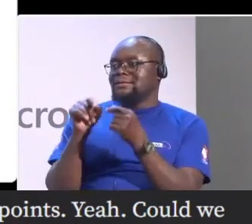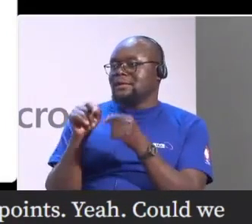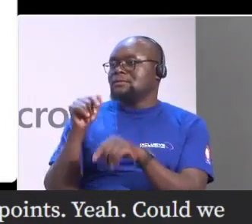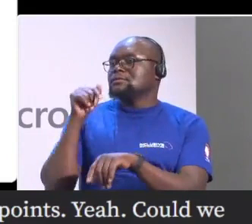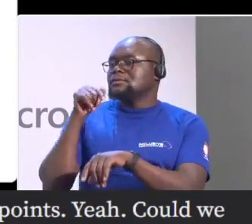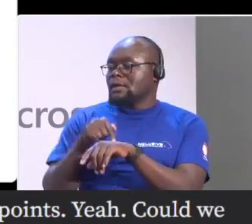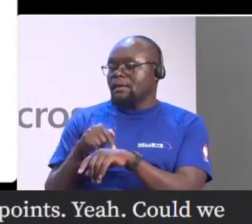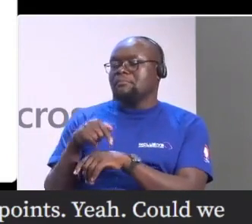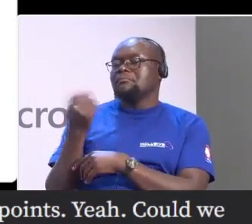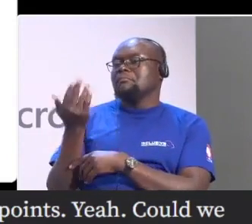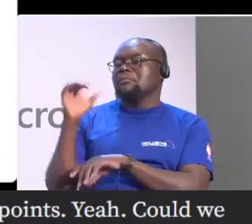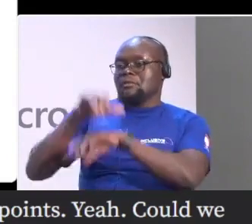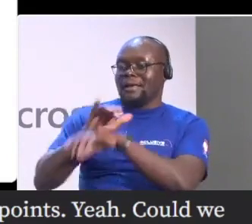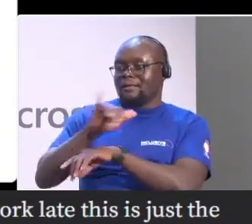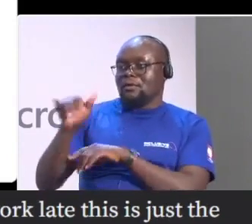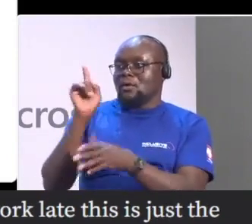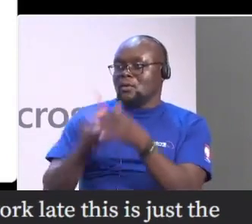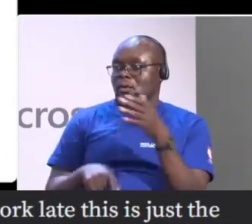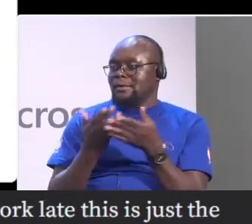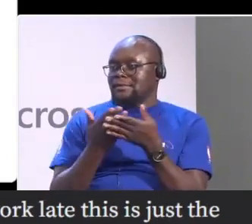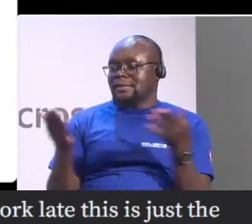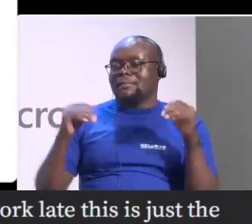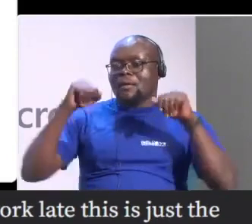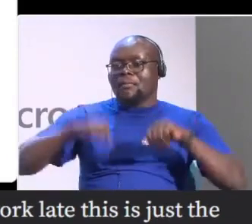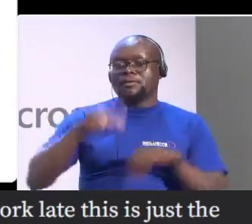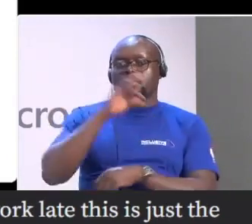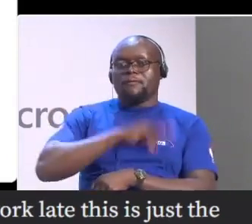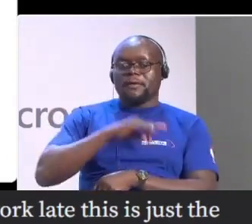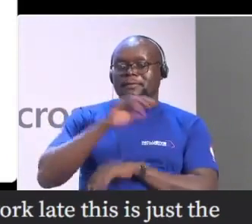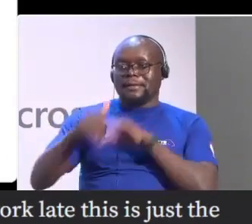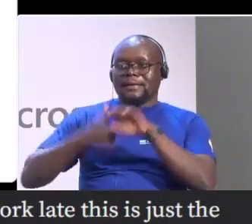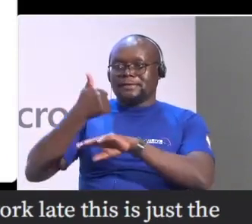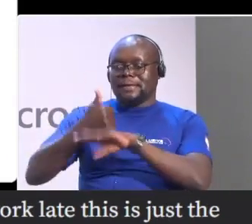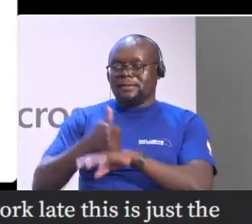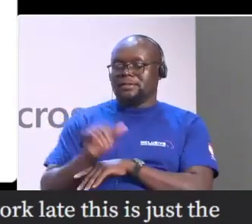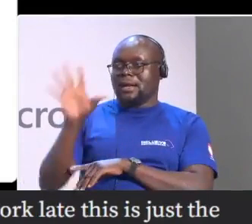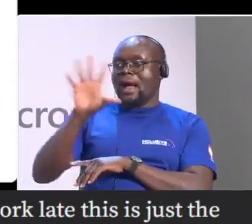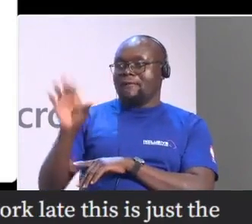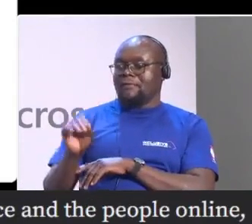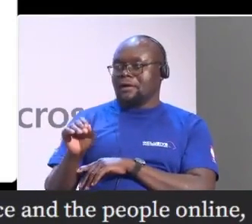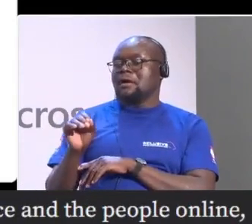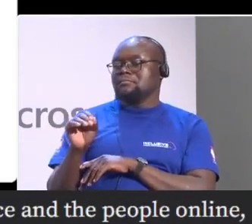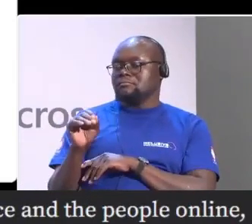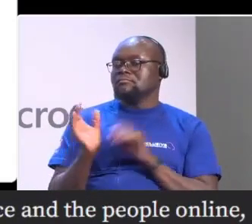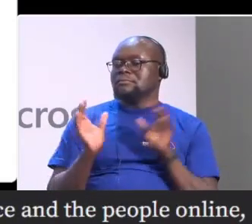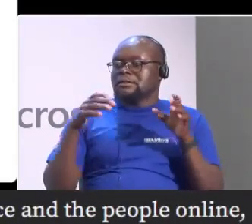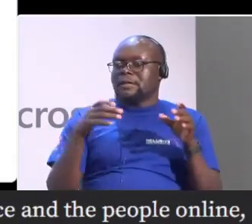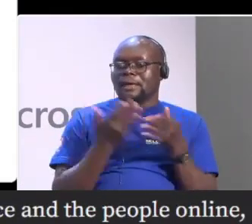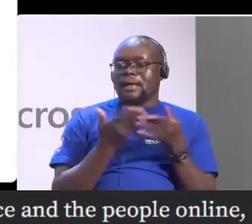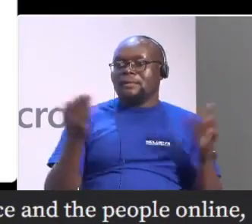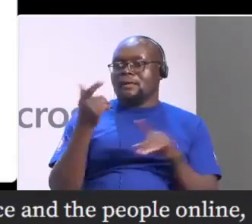us afterwards. So what could be some of the possible benefits of establishing an African chapter? So anything